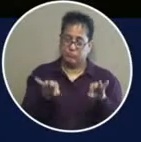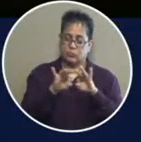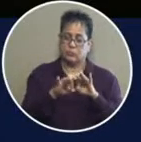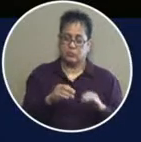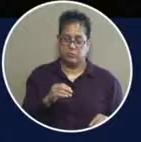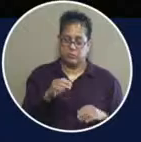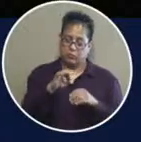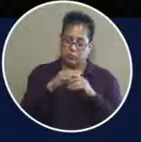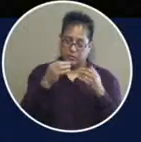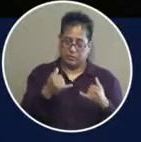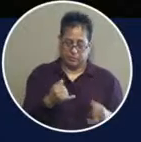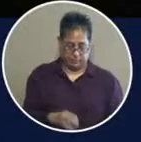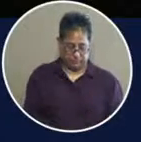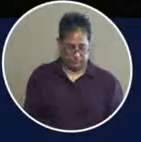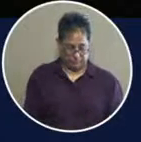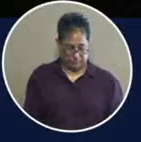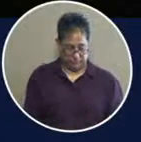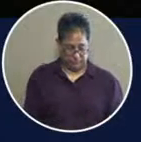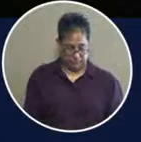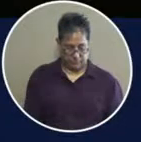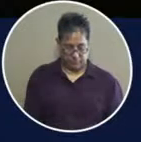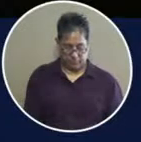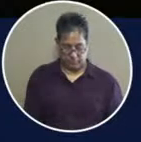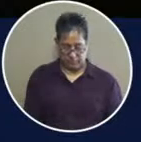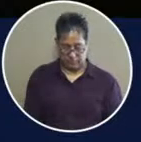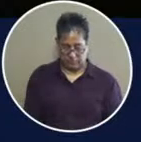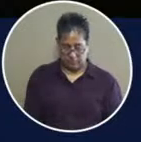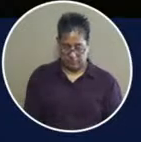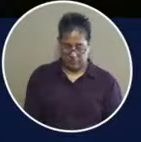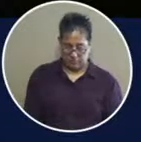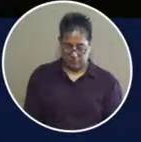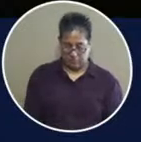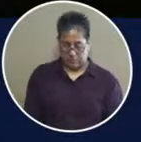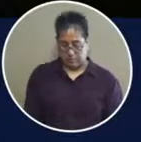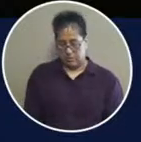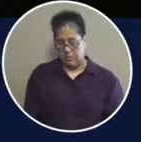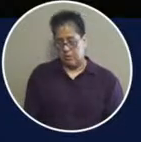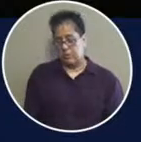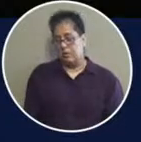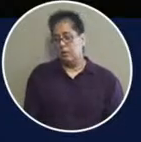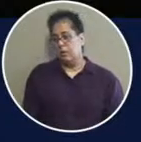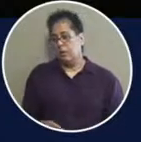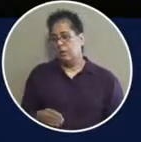much. Thank you. The next speaker is Ms. Melissa Lopez.